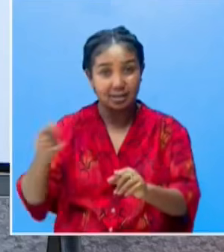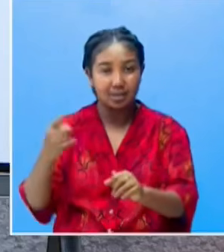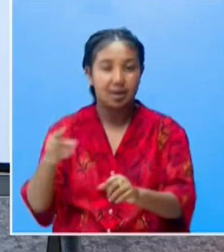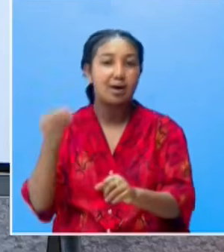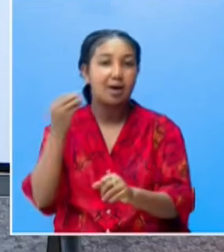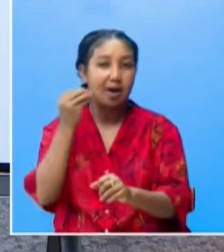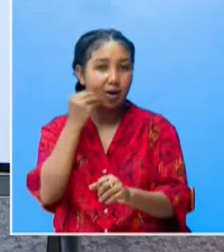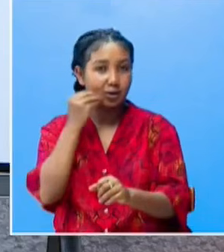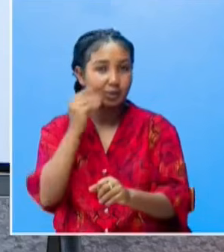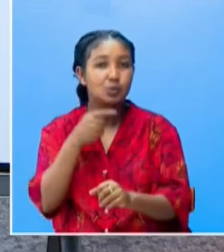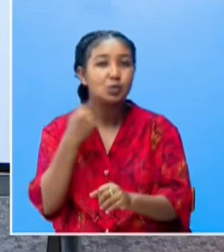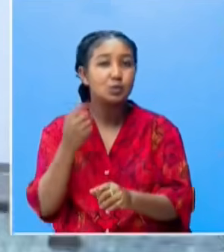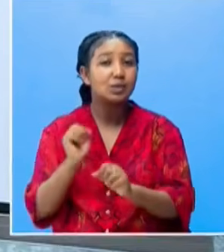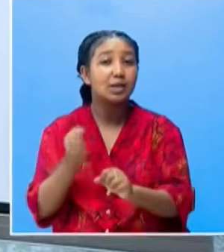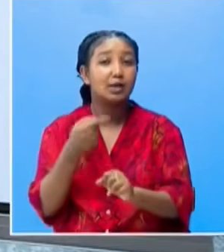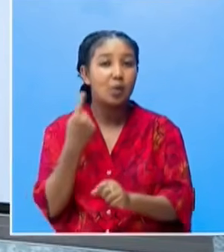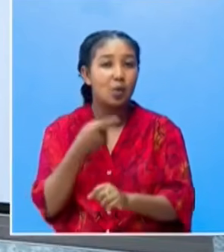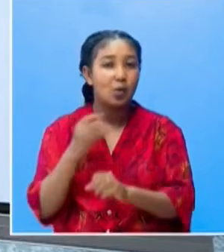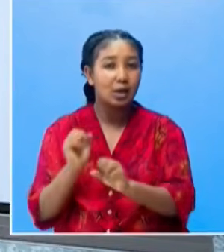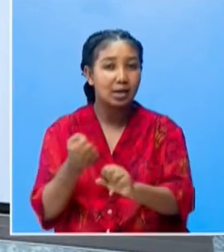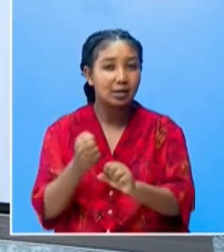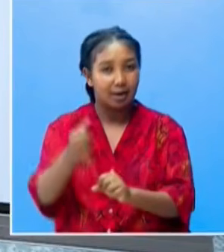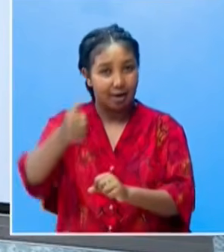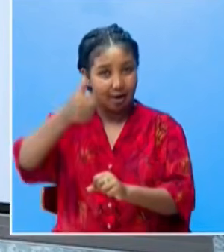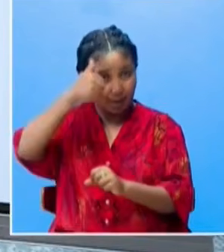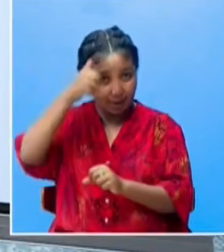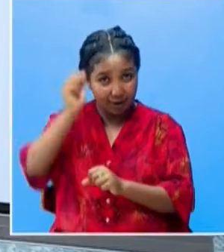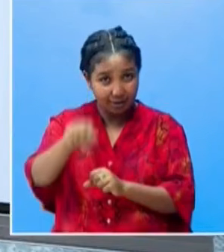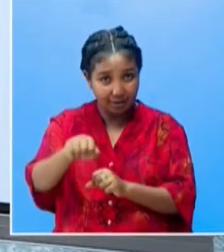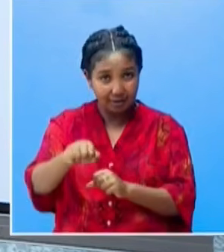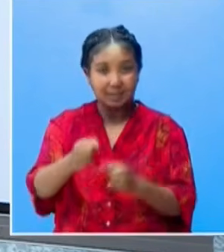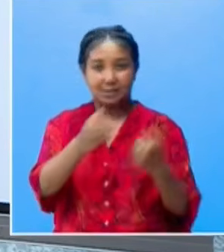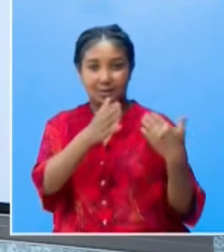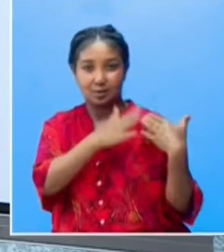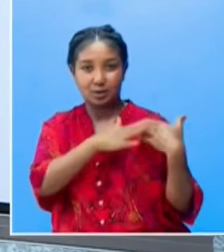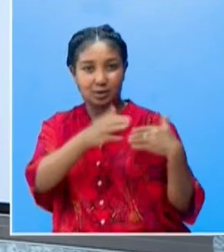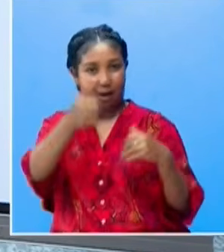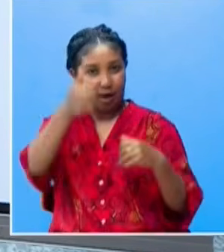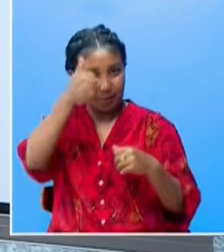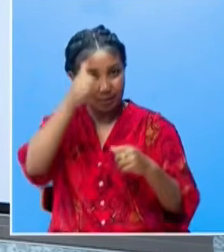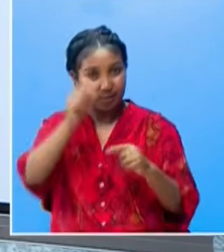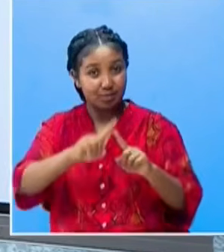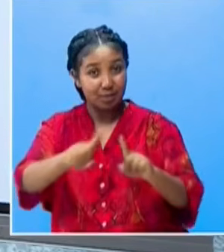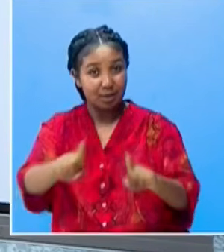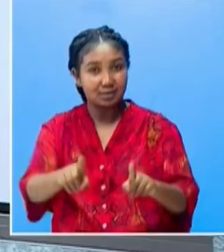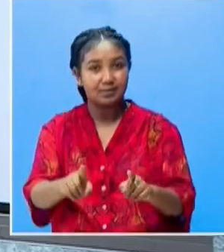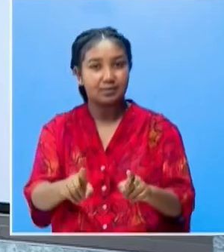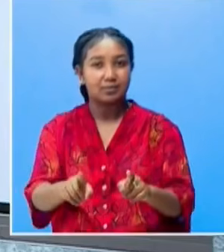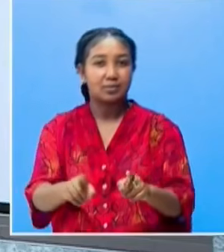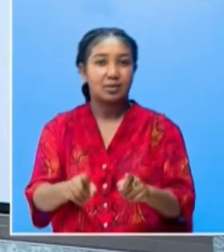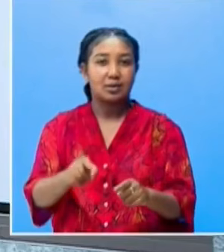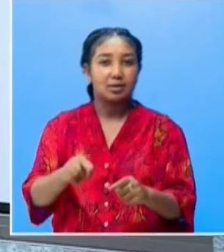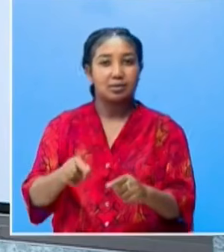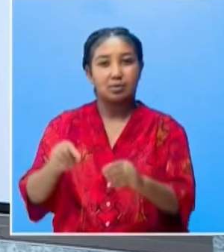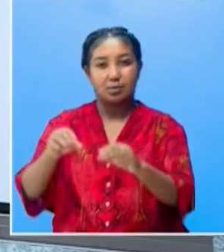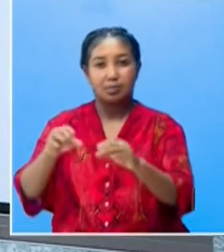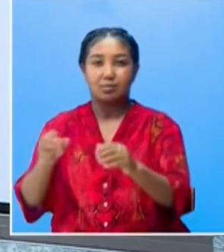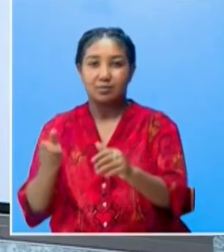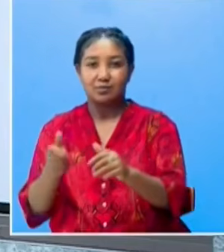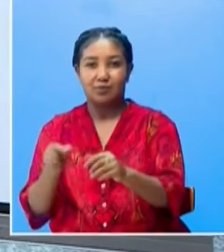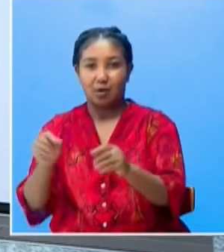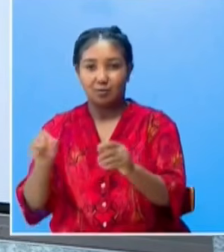house. Who is cleaning the house? Abel, our subject. But let us start by saying the room.